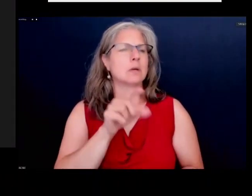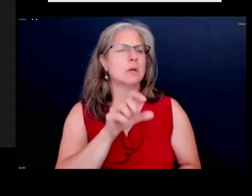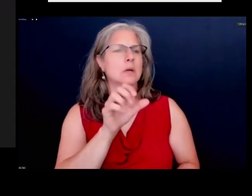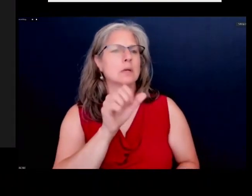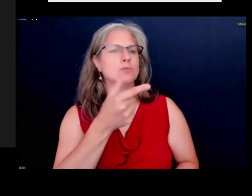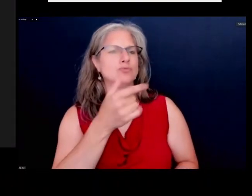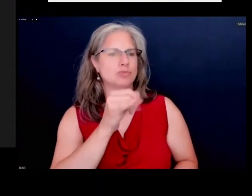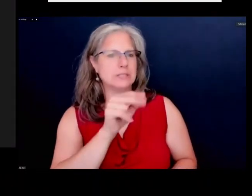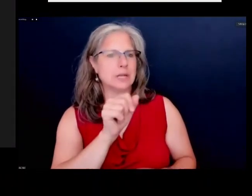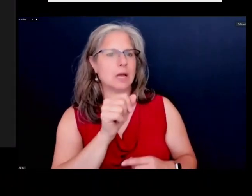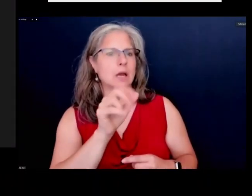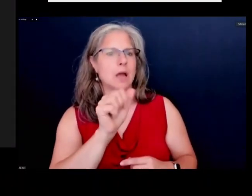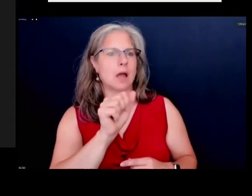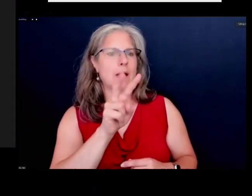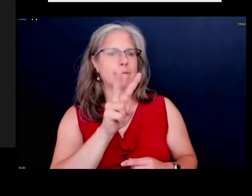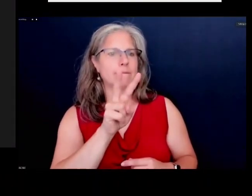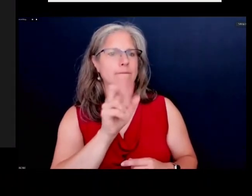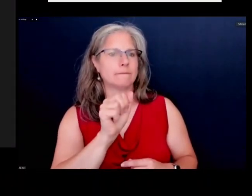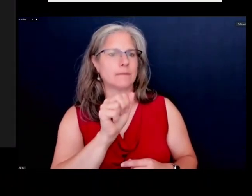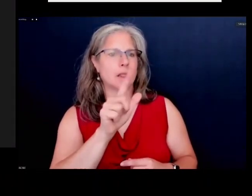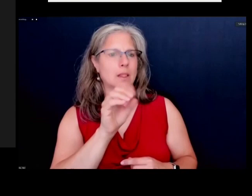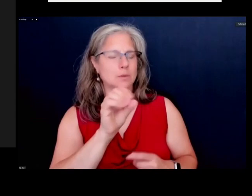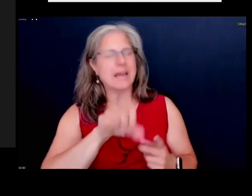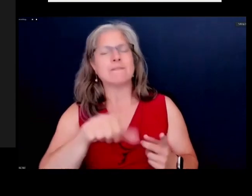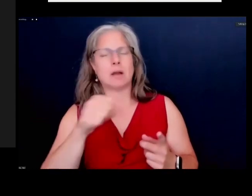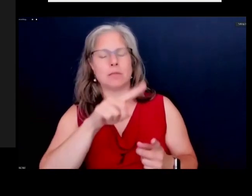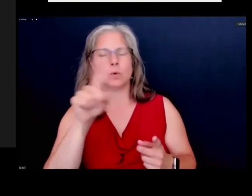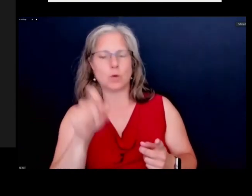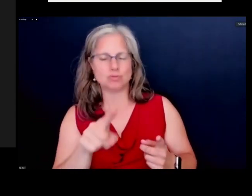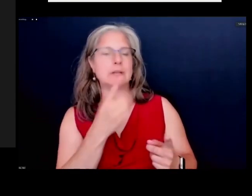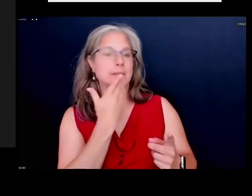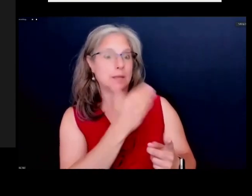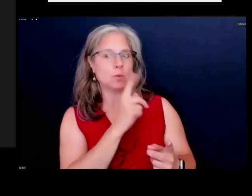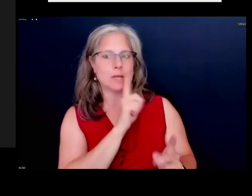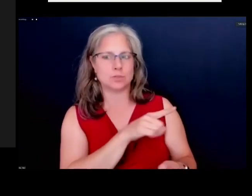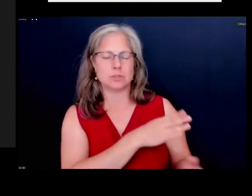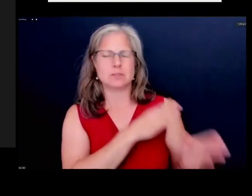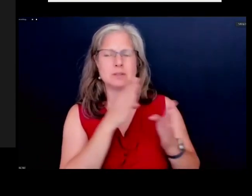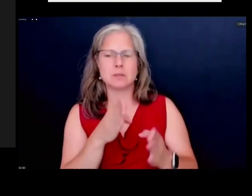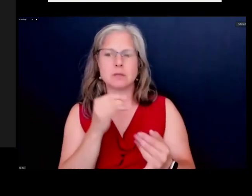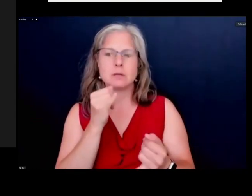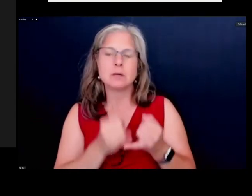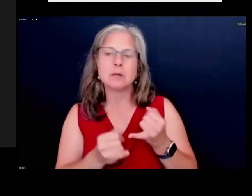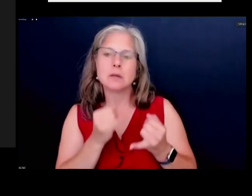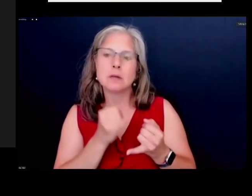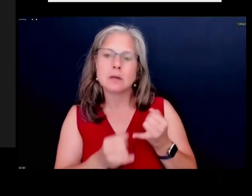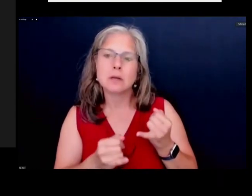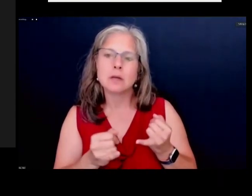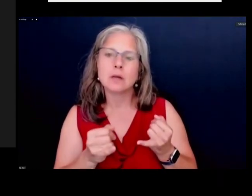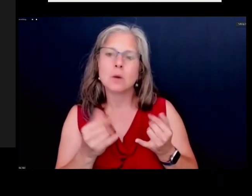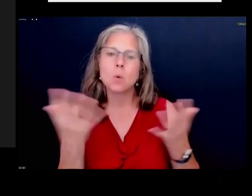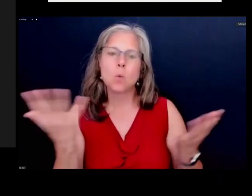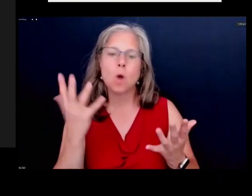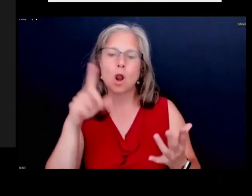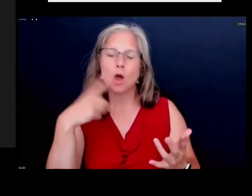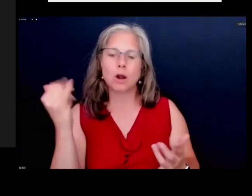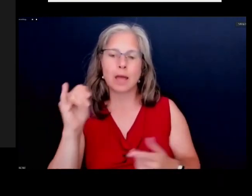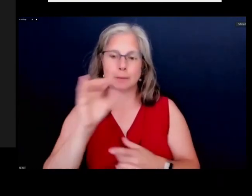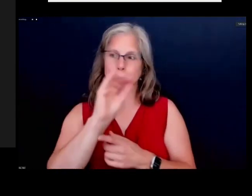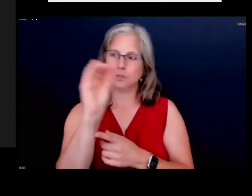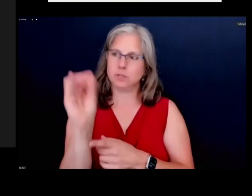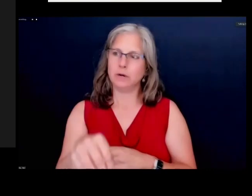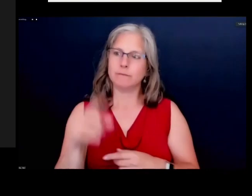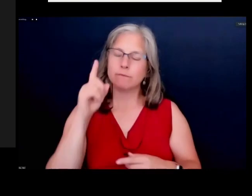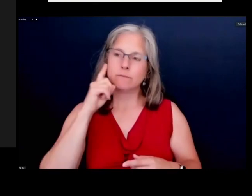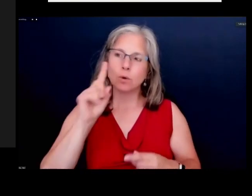Awesome. You definitely answered one of those questions, another of those questions that I have. And then finally, what are vaccine percentages looking like